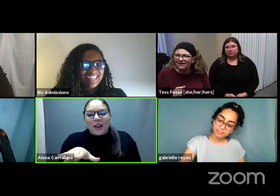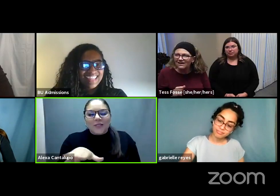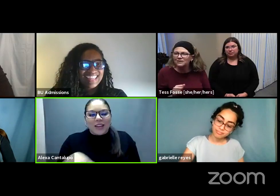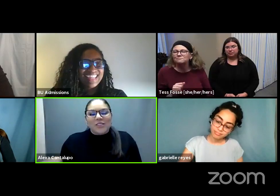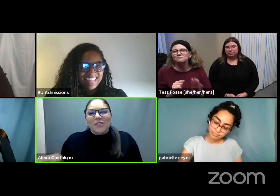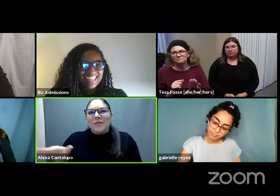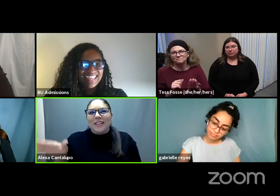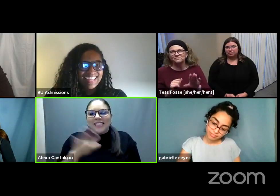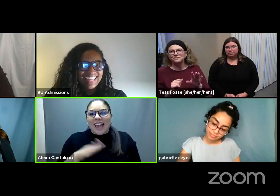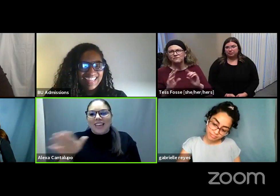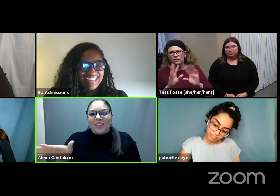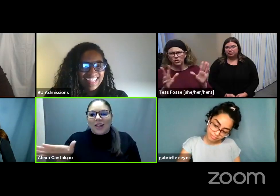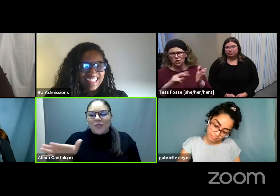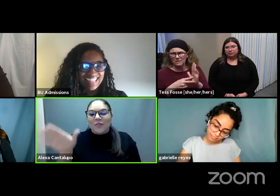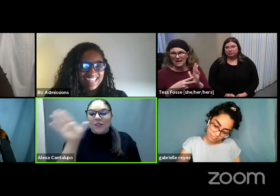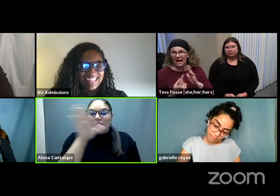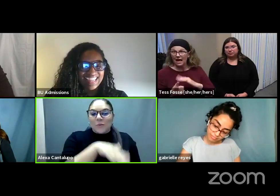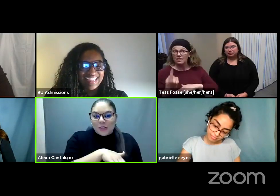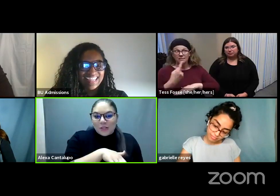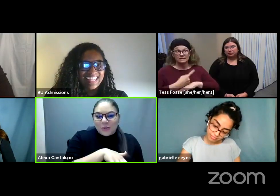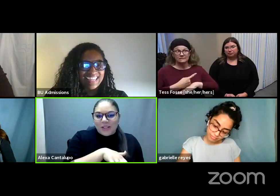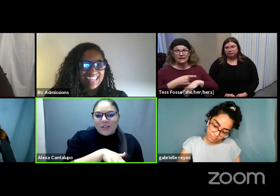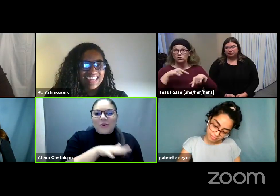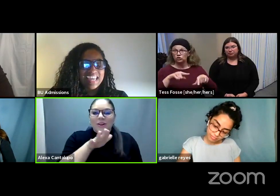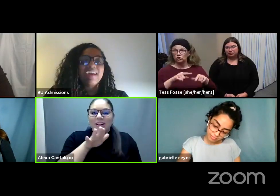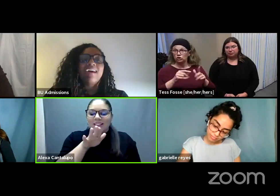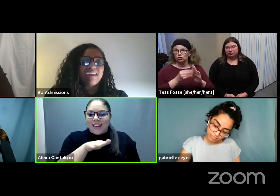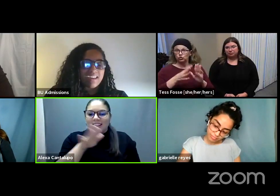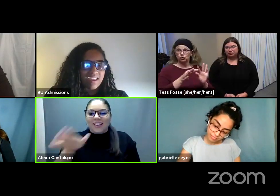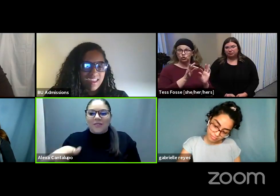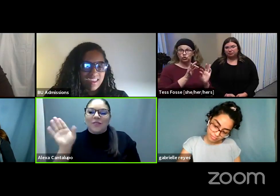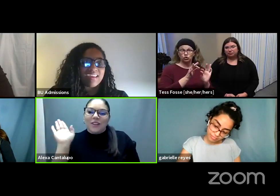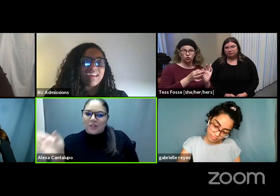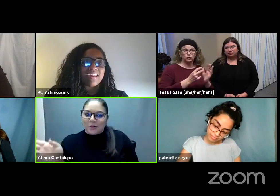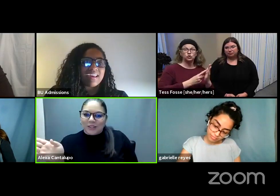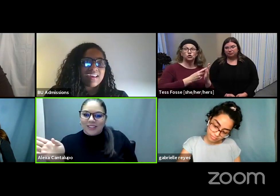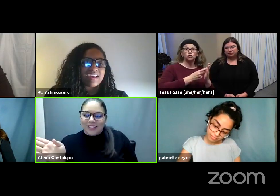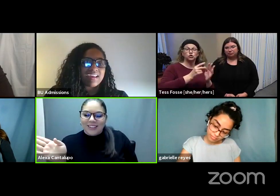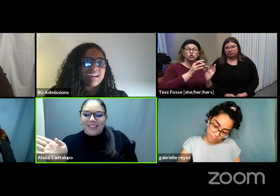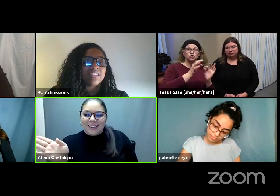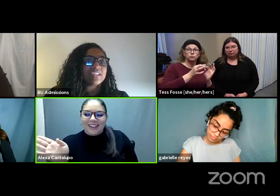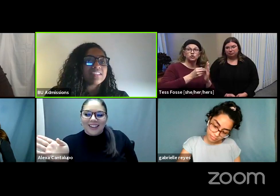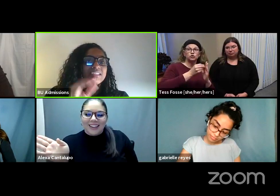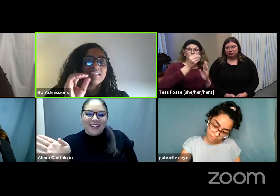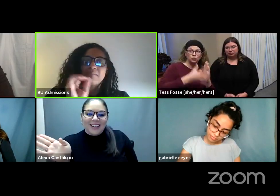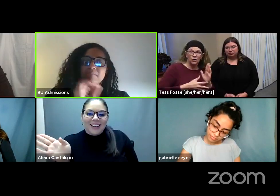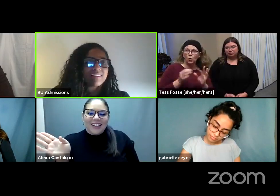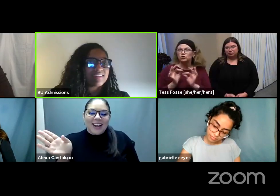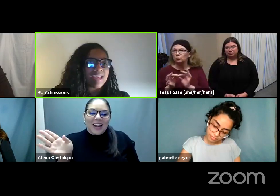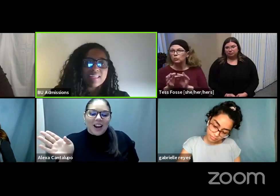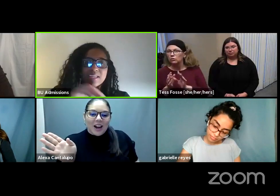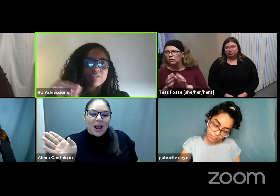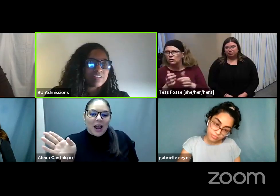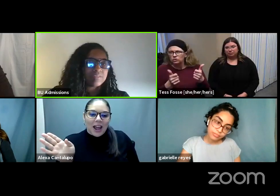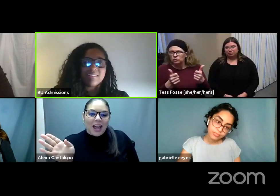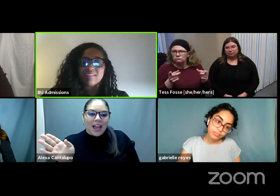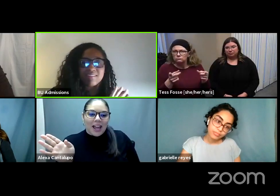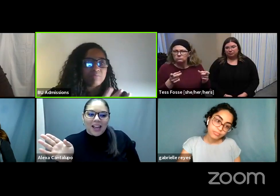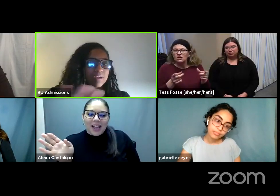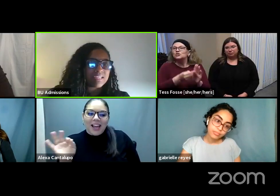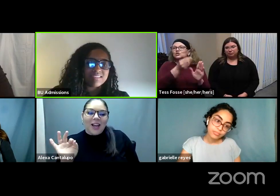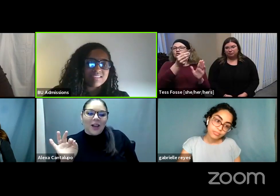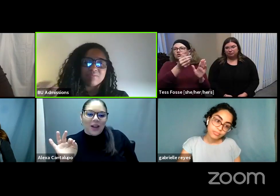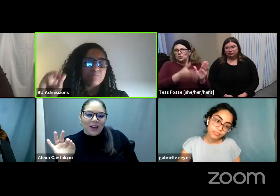Just for clarification, you mean a day in the life of an interpreting student or a day in the life of an interpreter? Just an American Sign Language